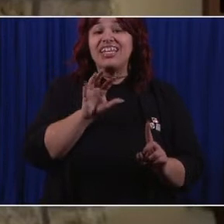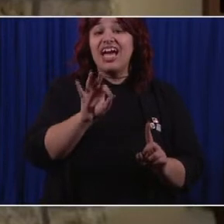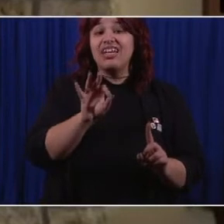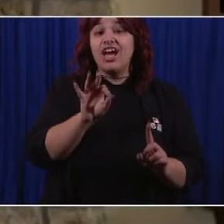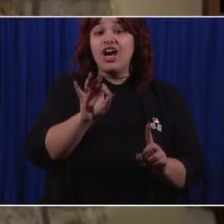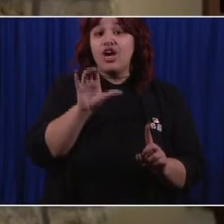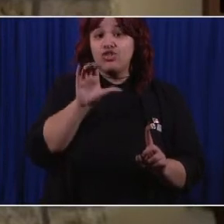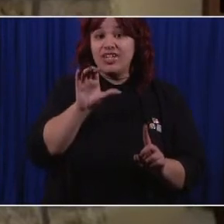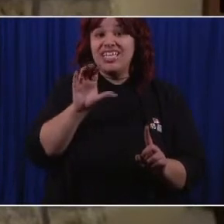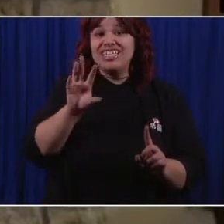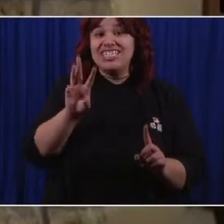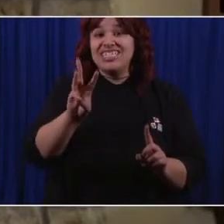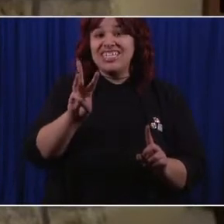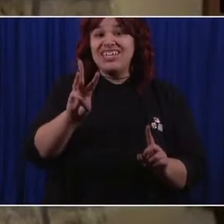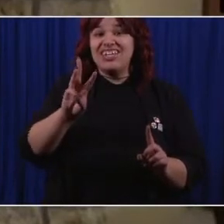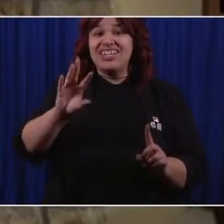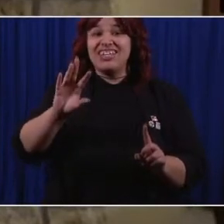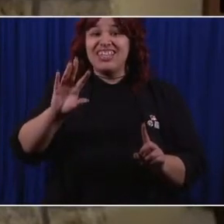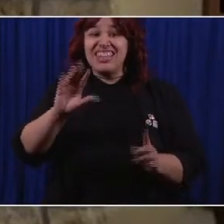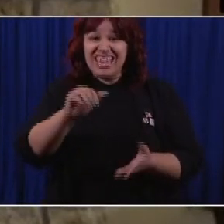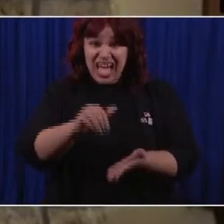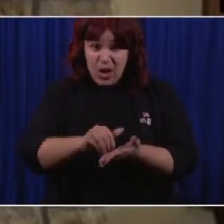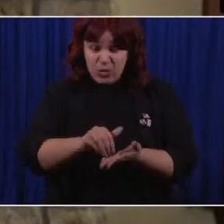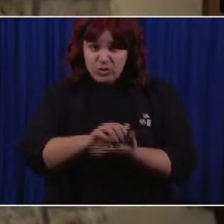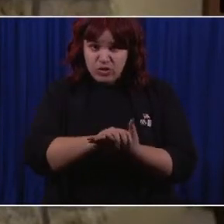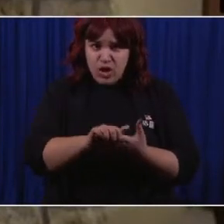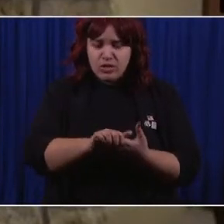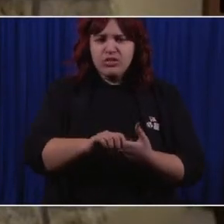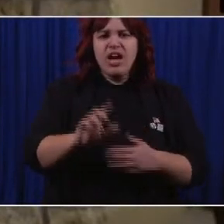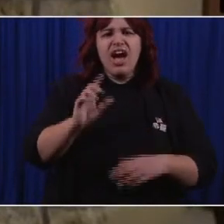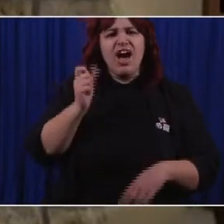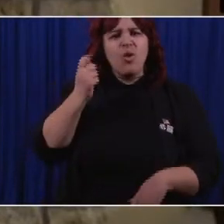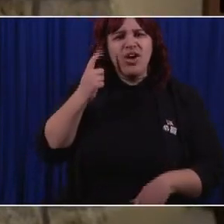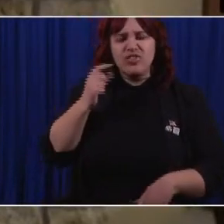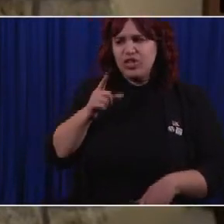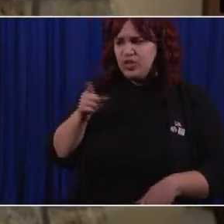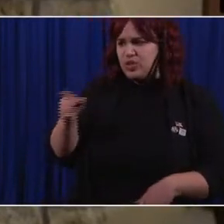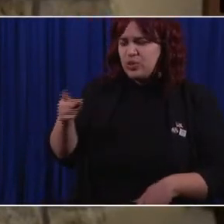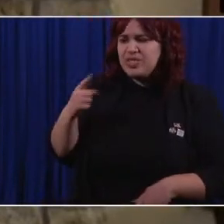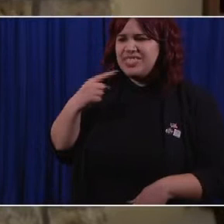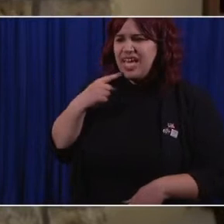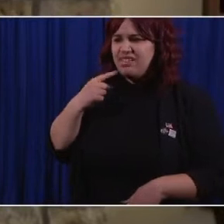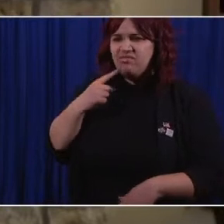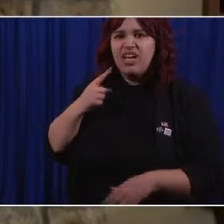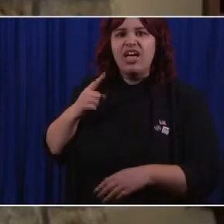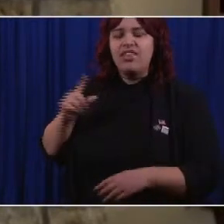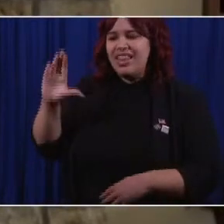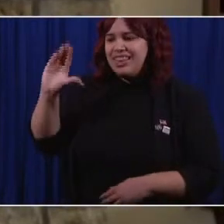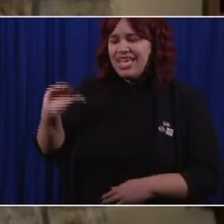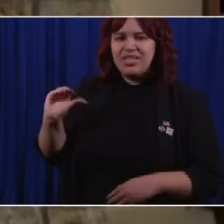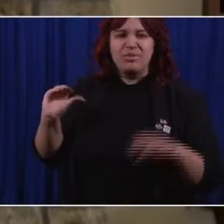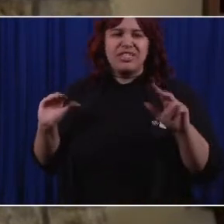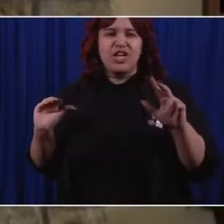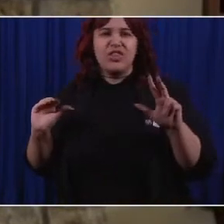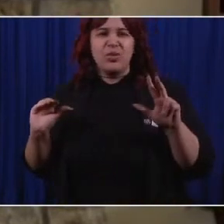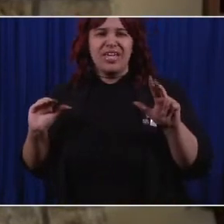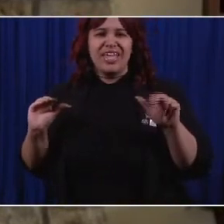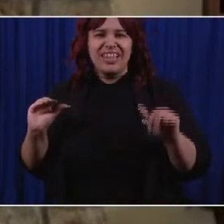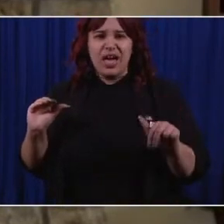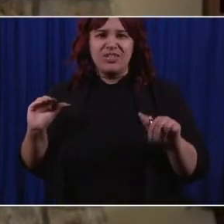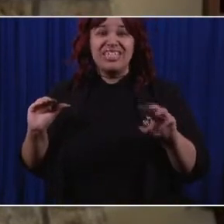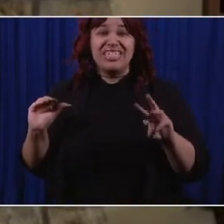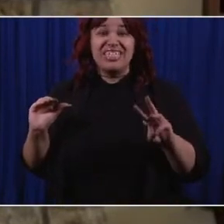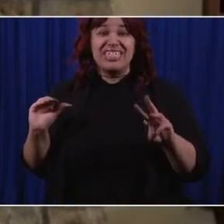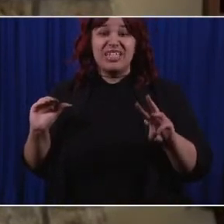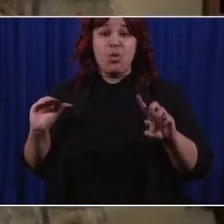indicated earlier that 361,603 have been administered. That leaves about 600,000 either on the shelf somewhere or what's going